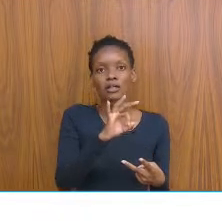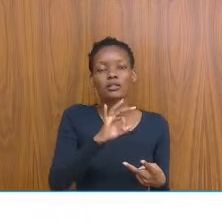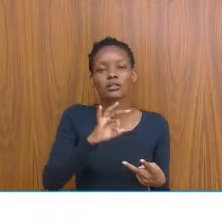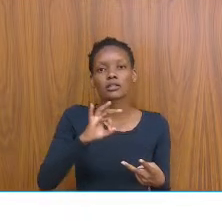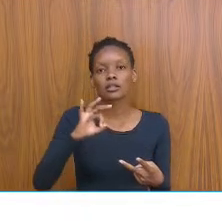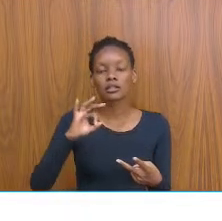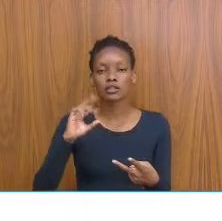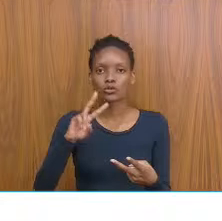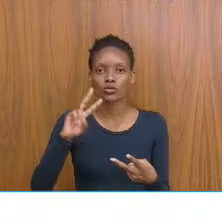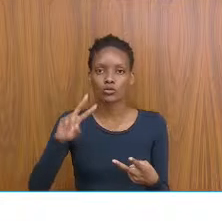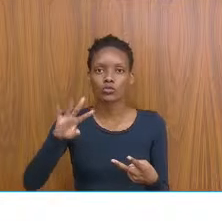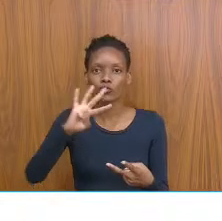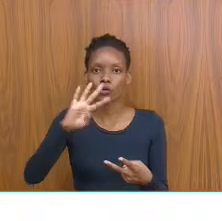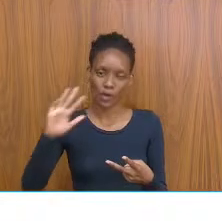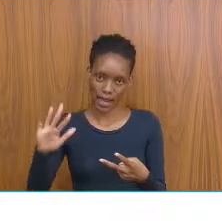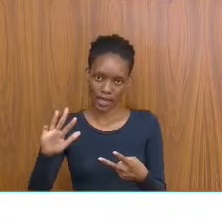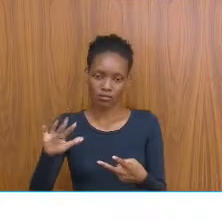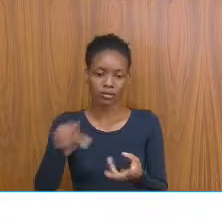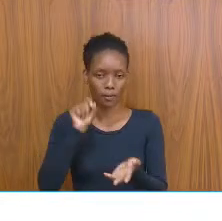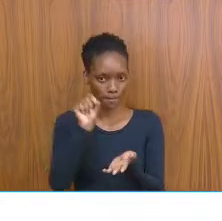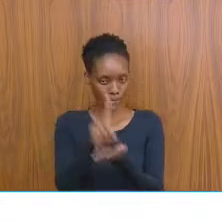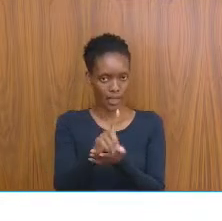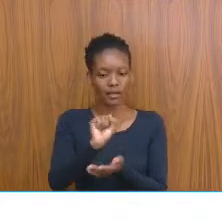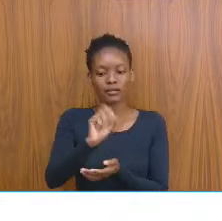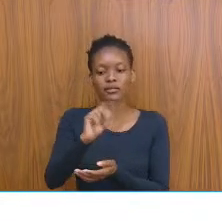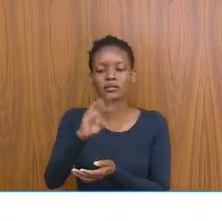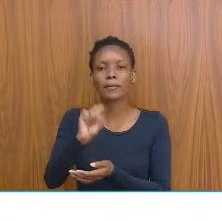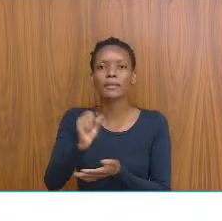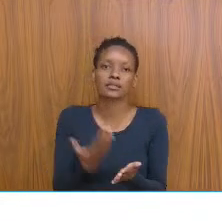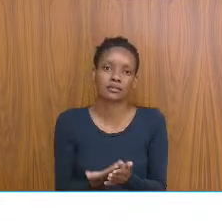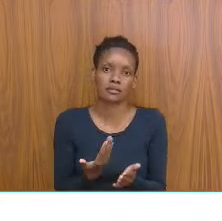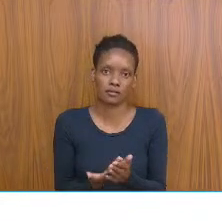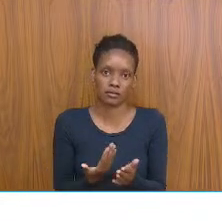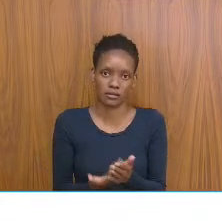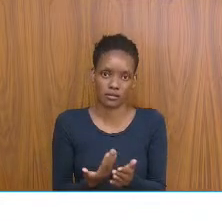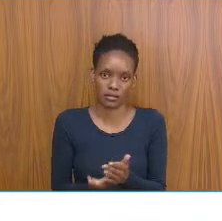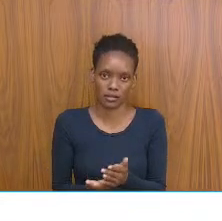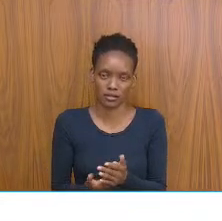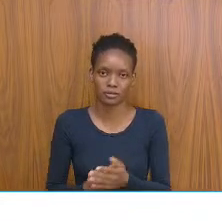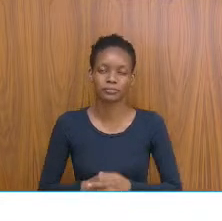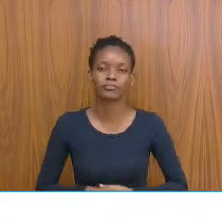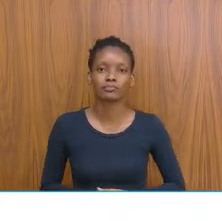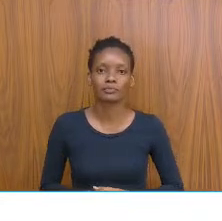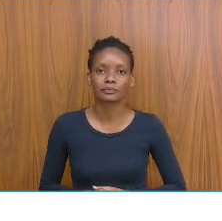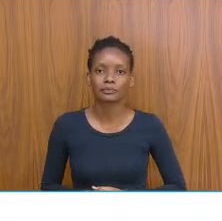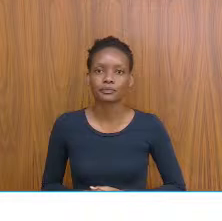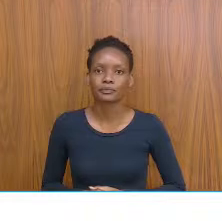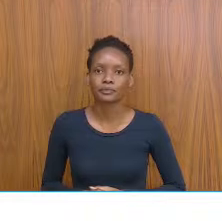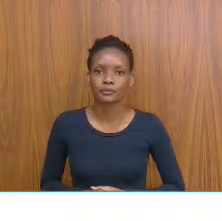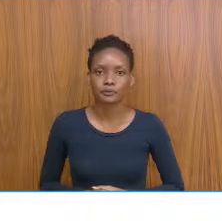32249, and that will be for voting station-based stations only.